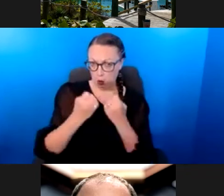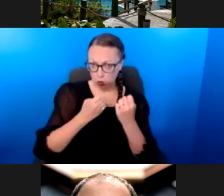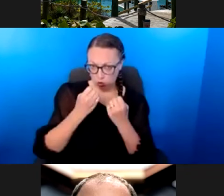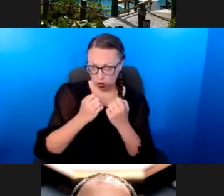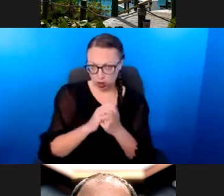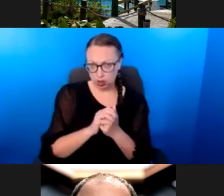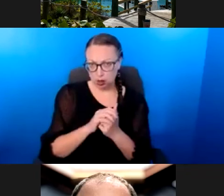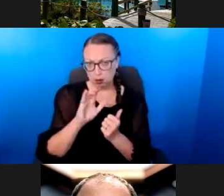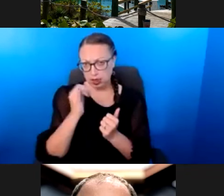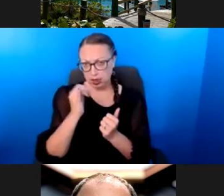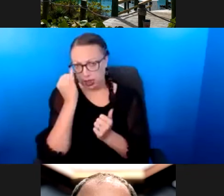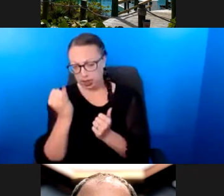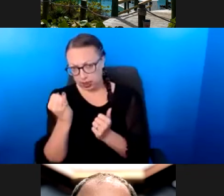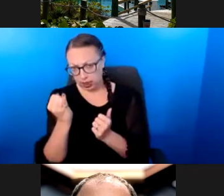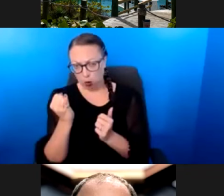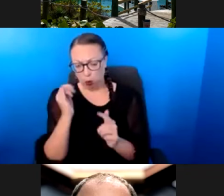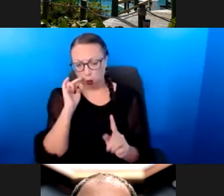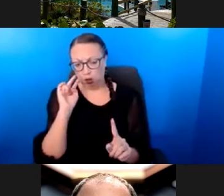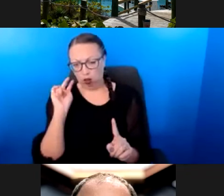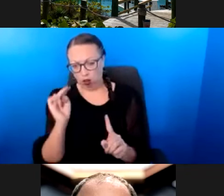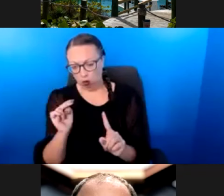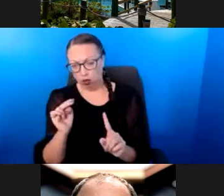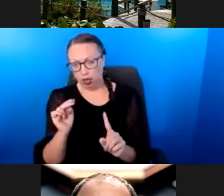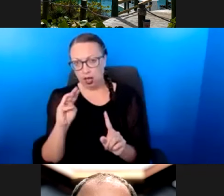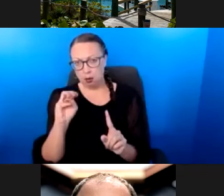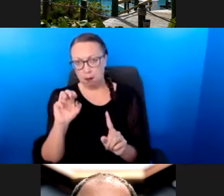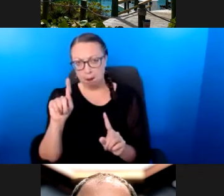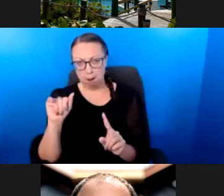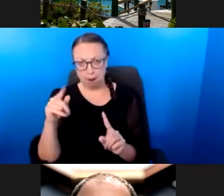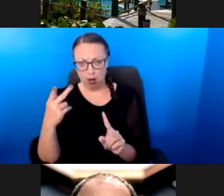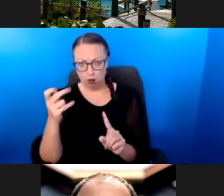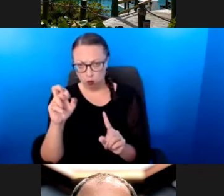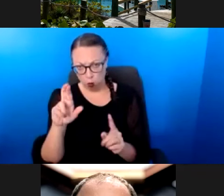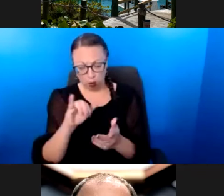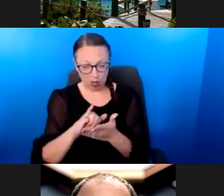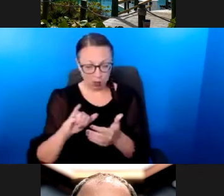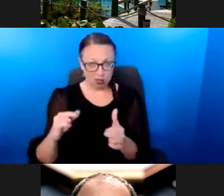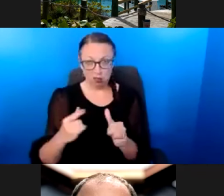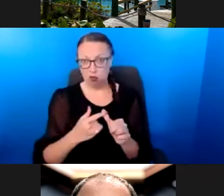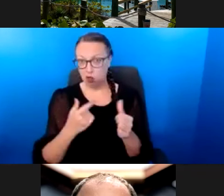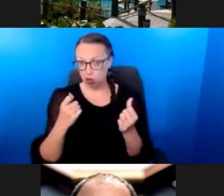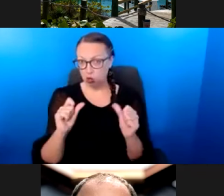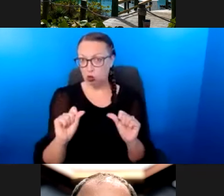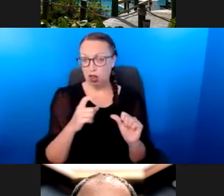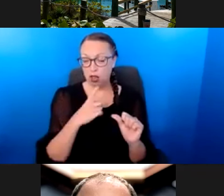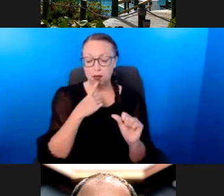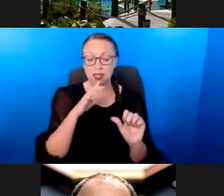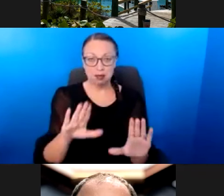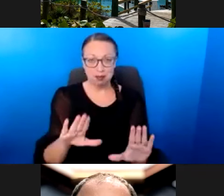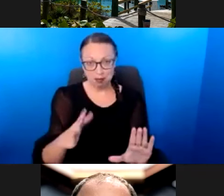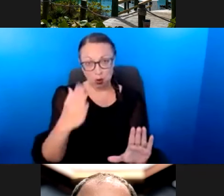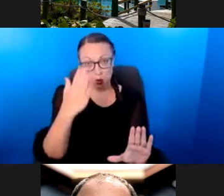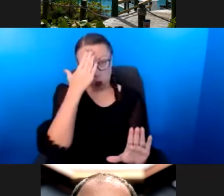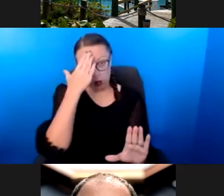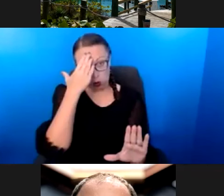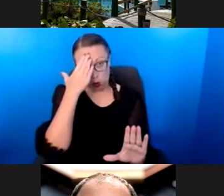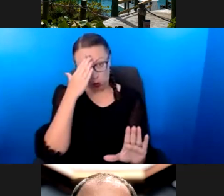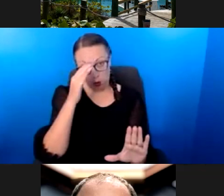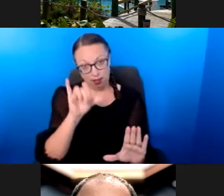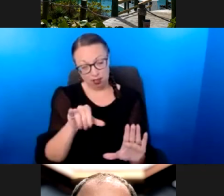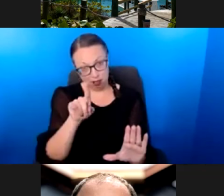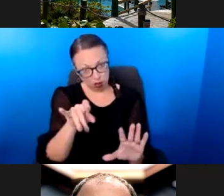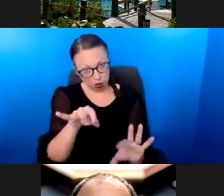at metaphor was really our first attempt to say, look, we know this has got to be a critically